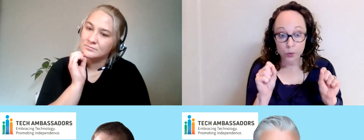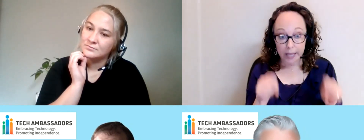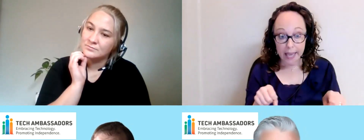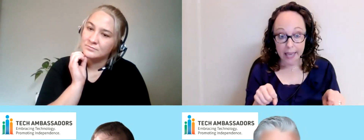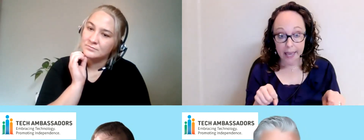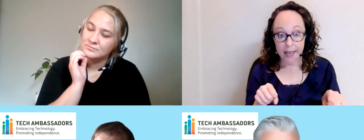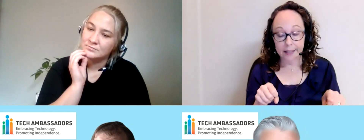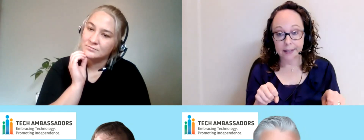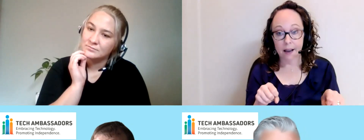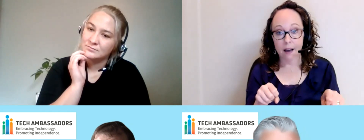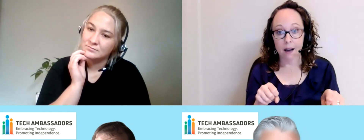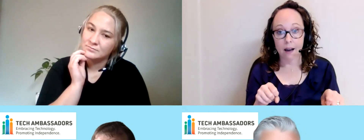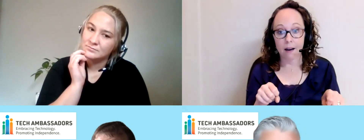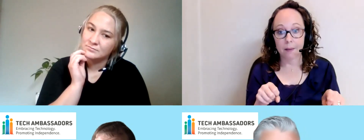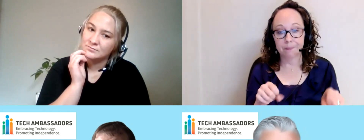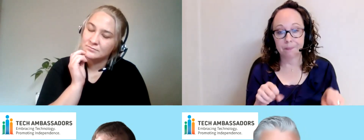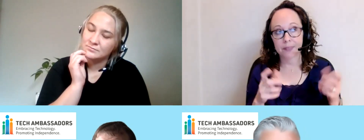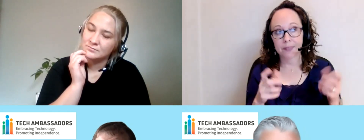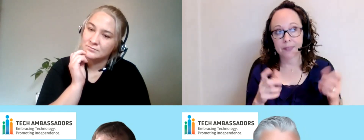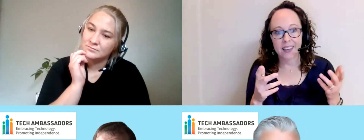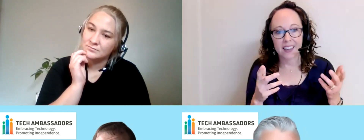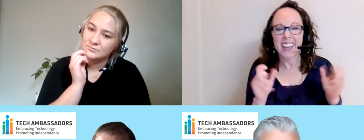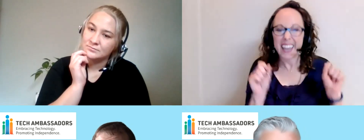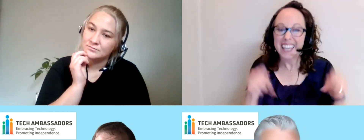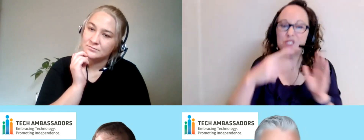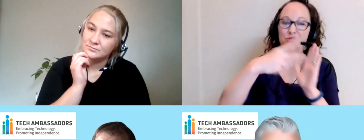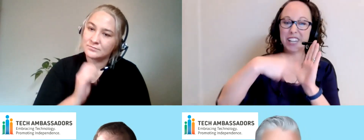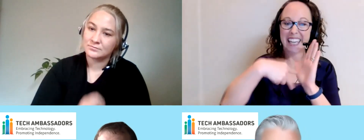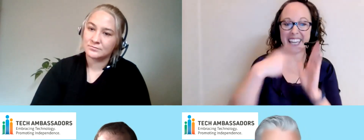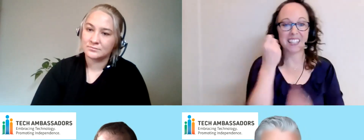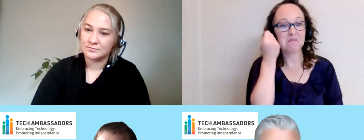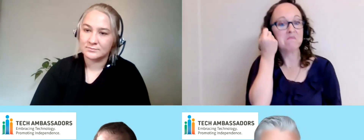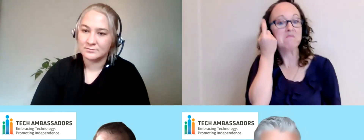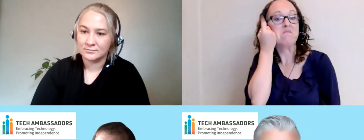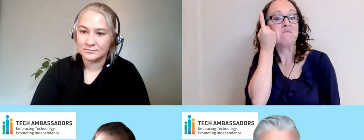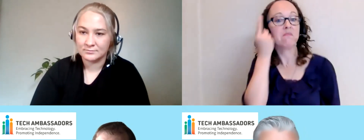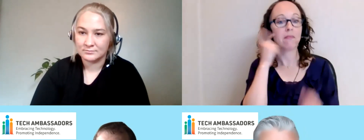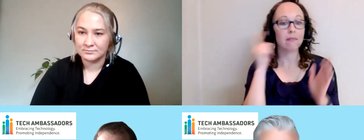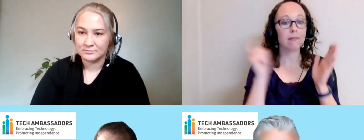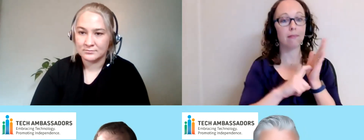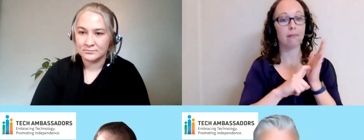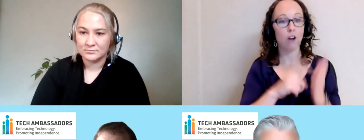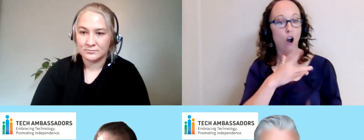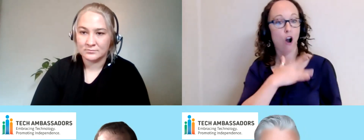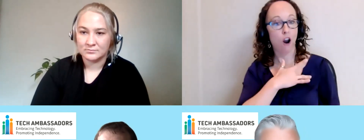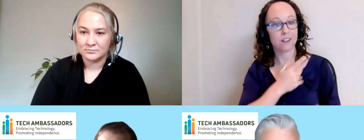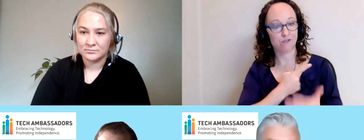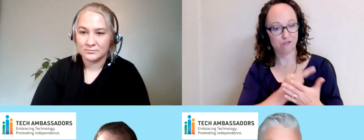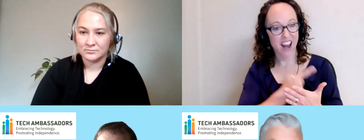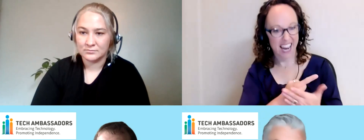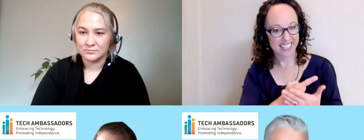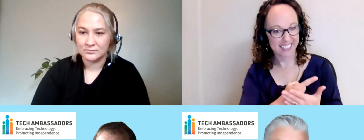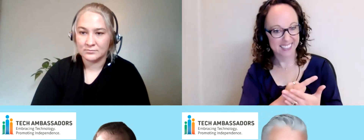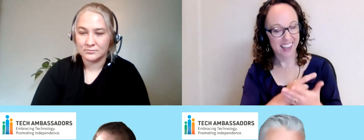to it'll be able to read your heart rate and track all